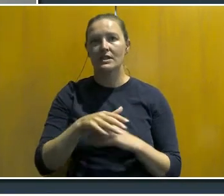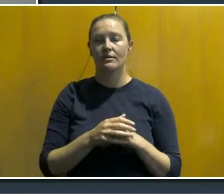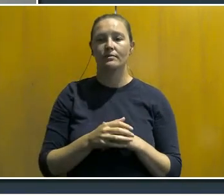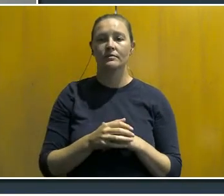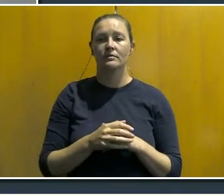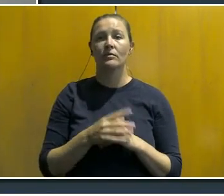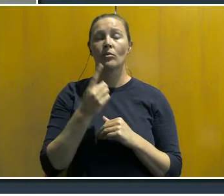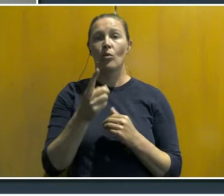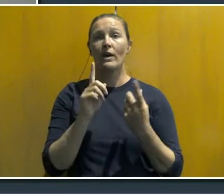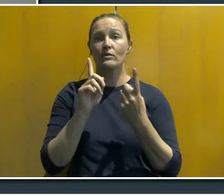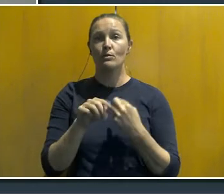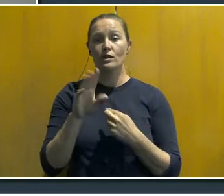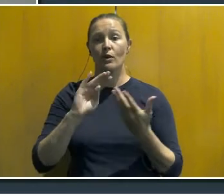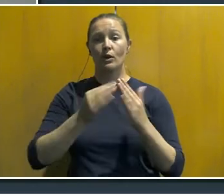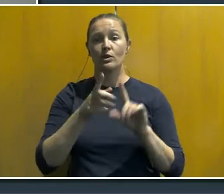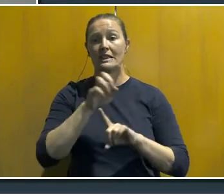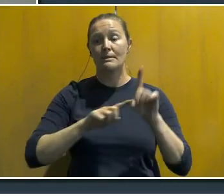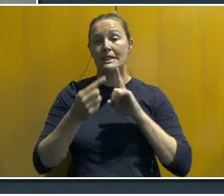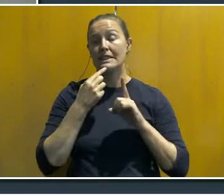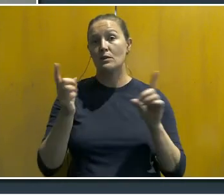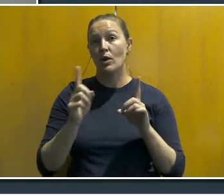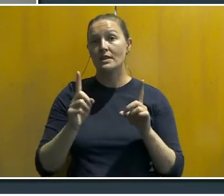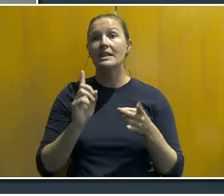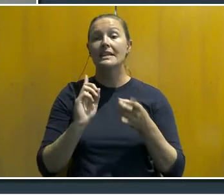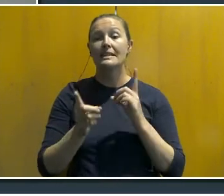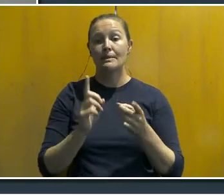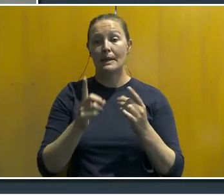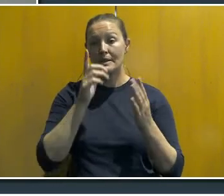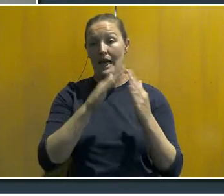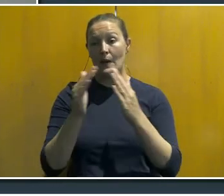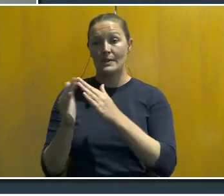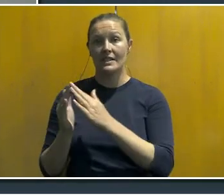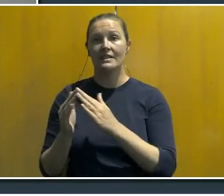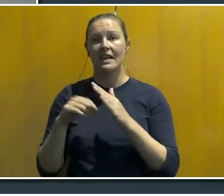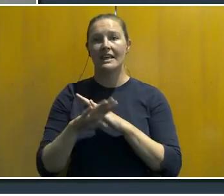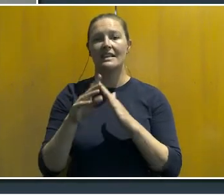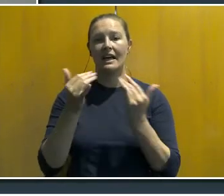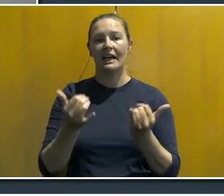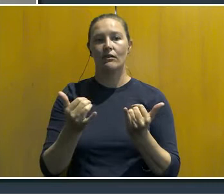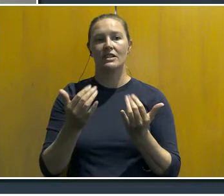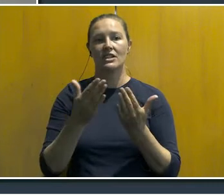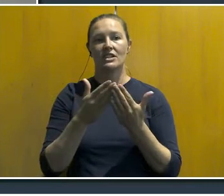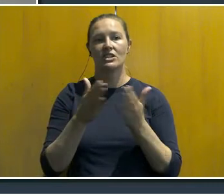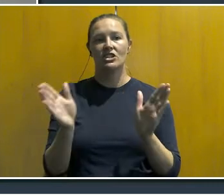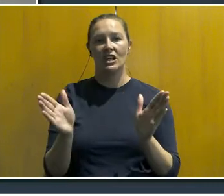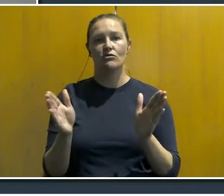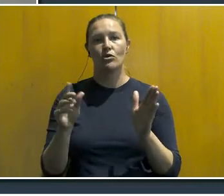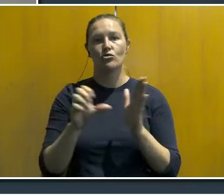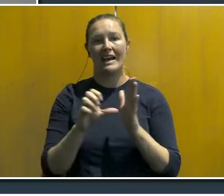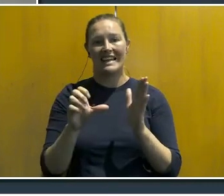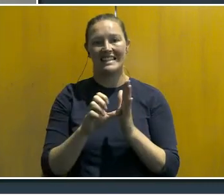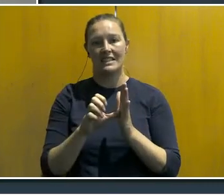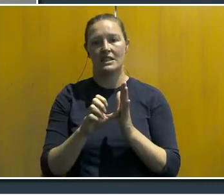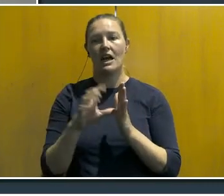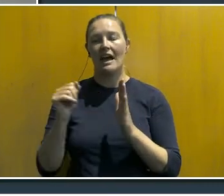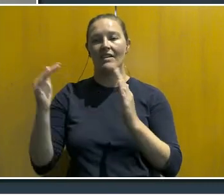provided at the community meeting was that often properties in the current general rate differential category 5 are valued less,